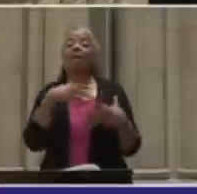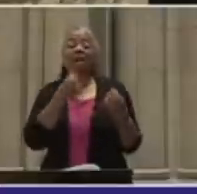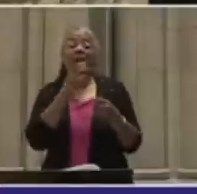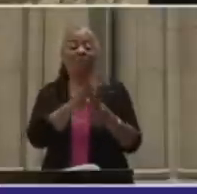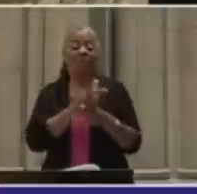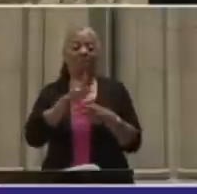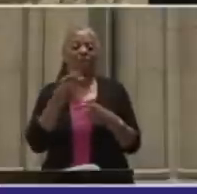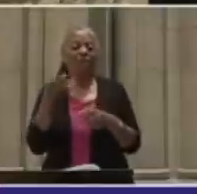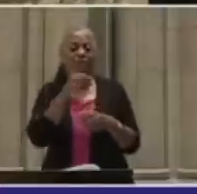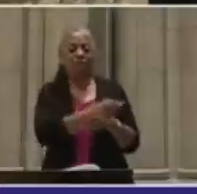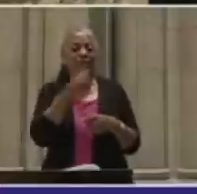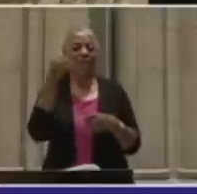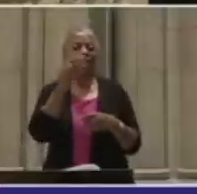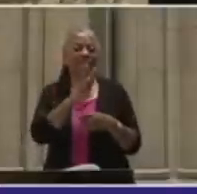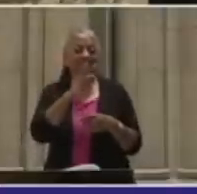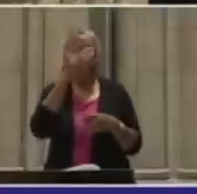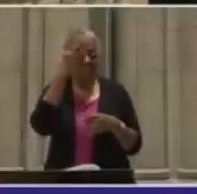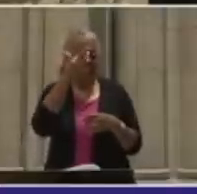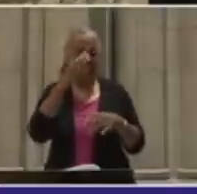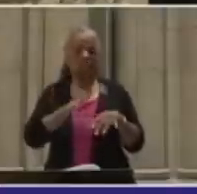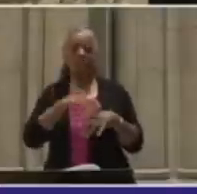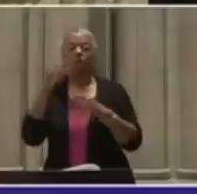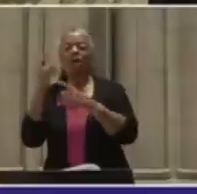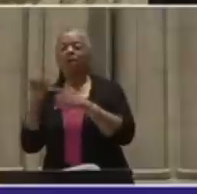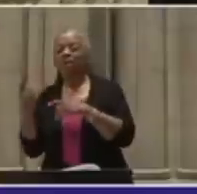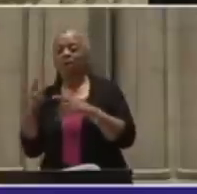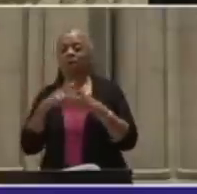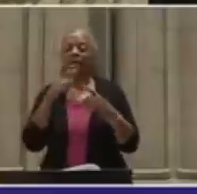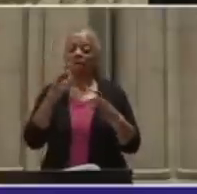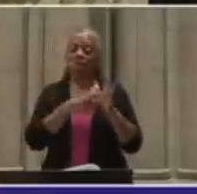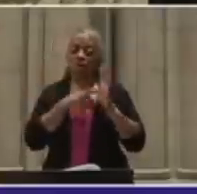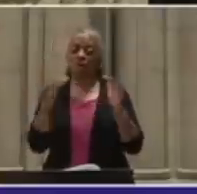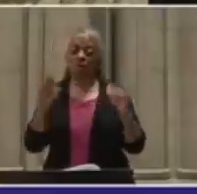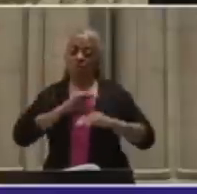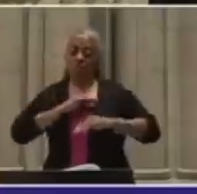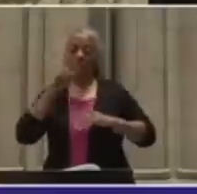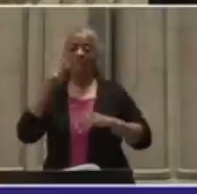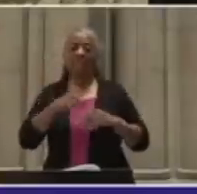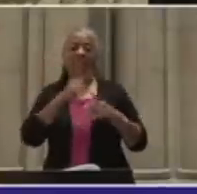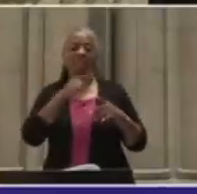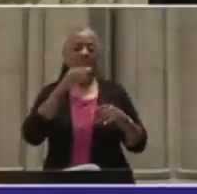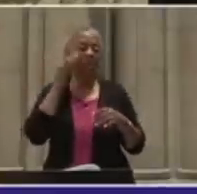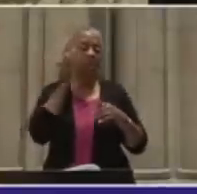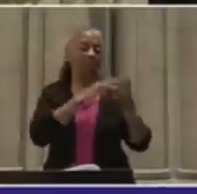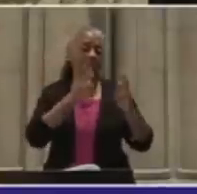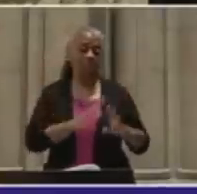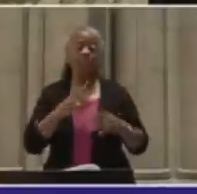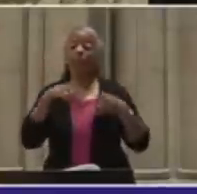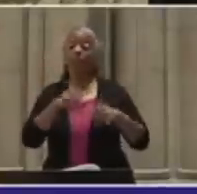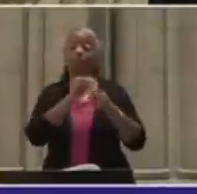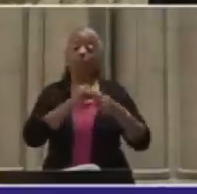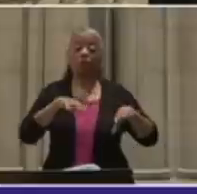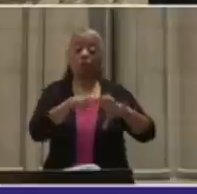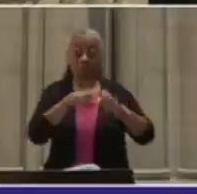only funded at 16 cents on the dollar that is required to meet the need of Indigenous people. And during COVID,